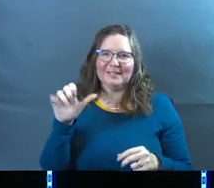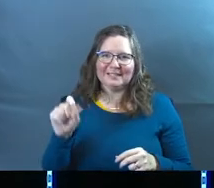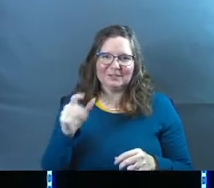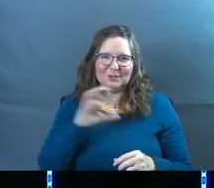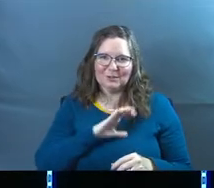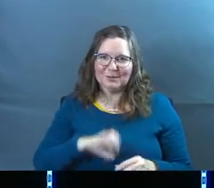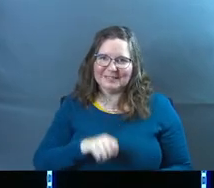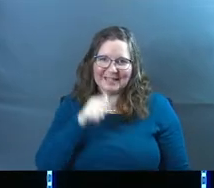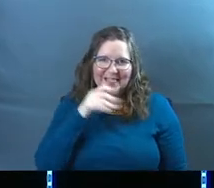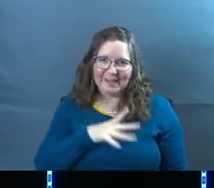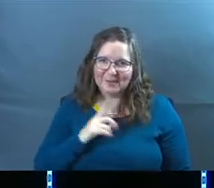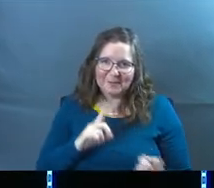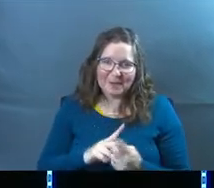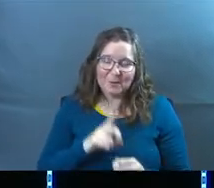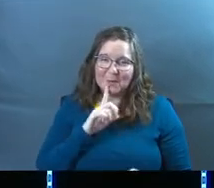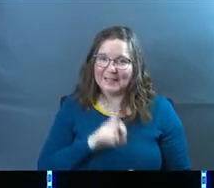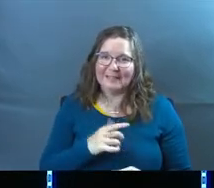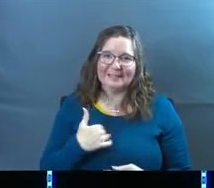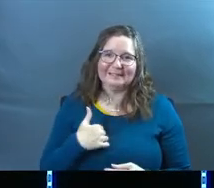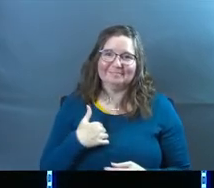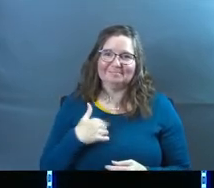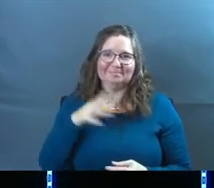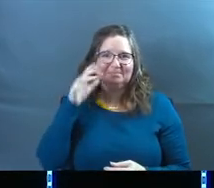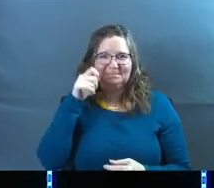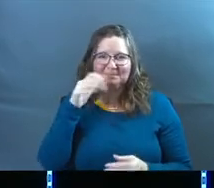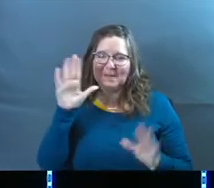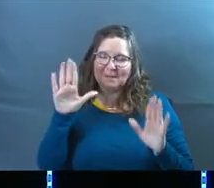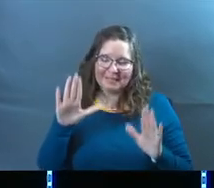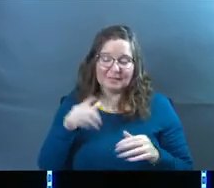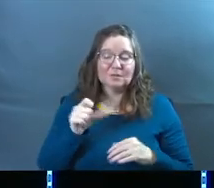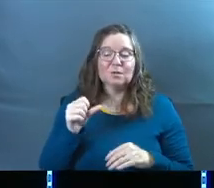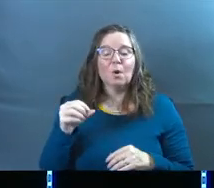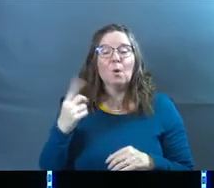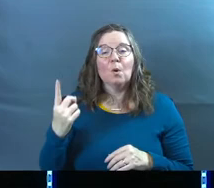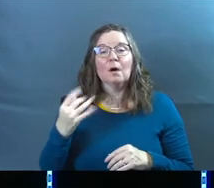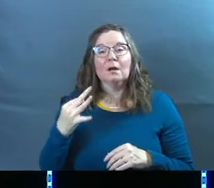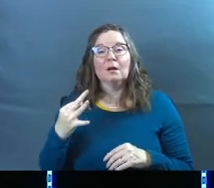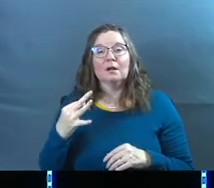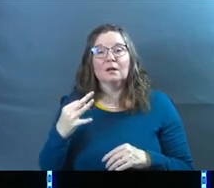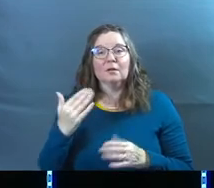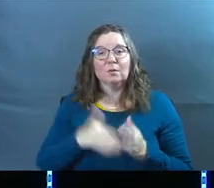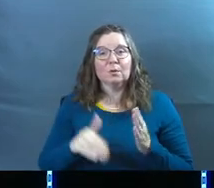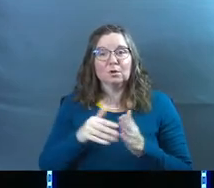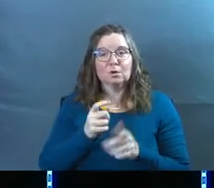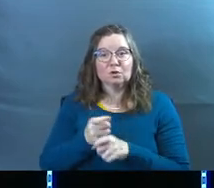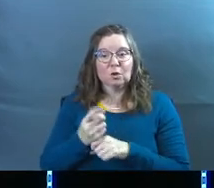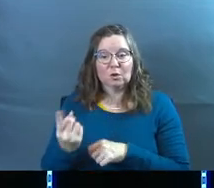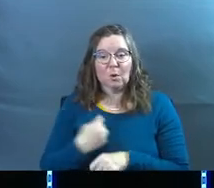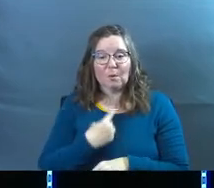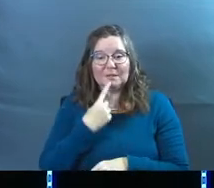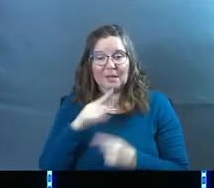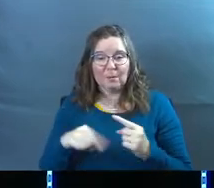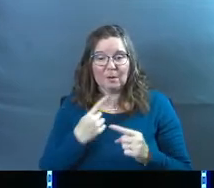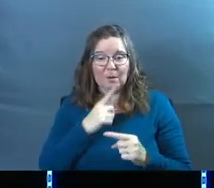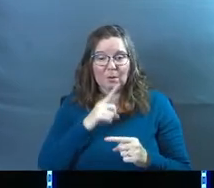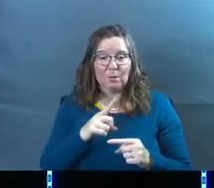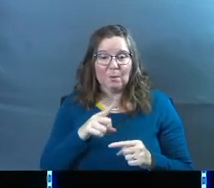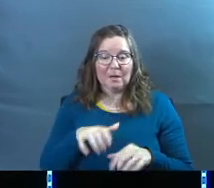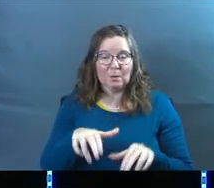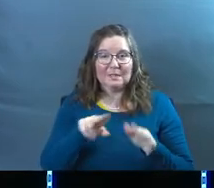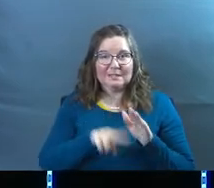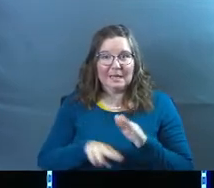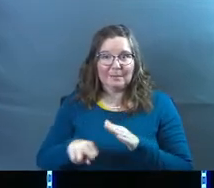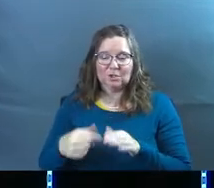life. Absolutely amazing. And so one of the recurring jokes she would always say whenever we were at a